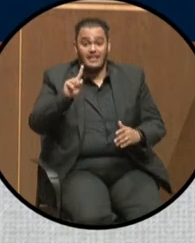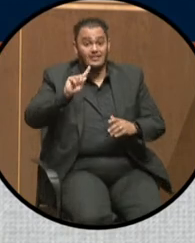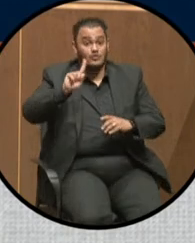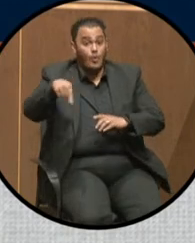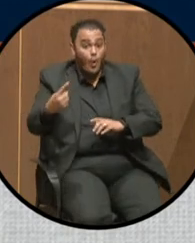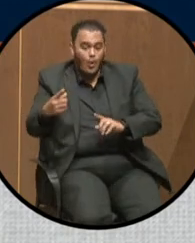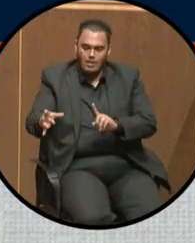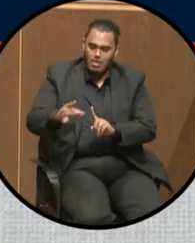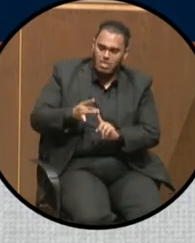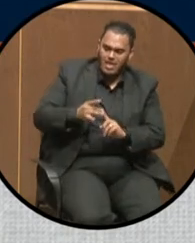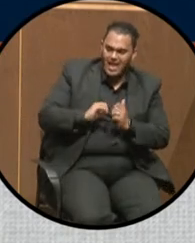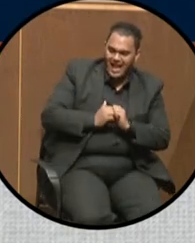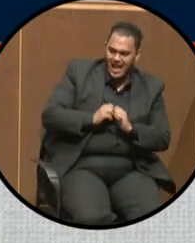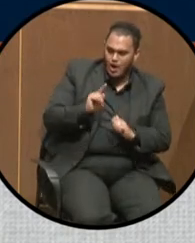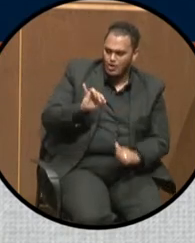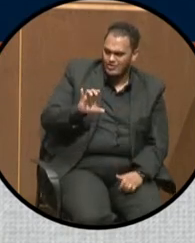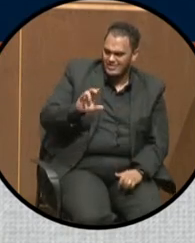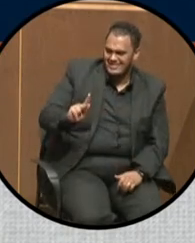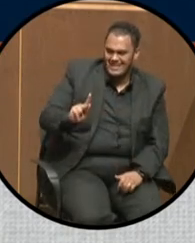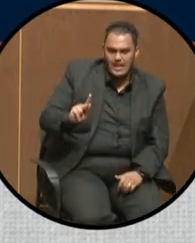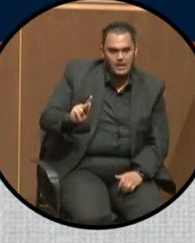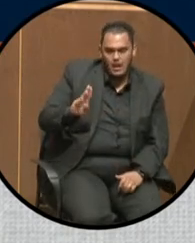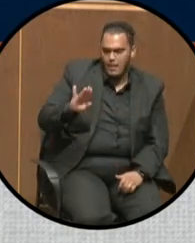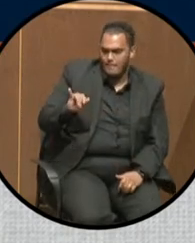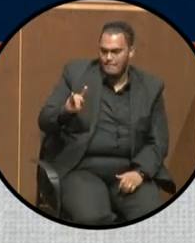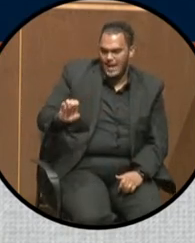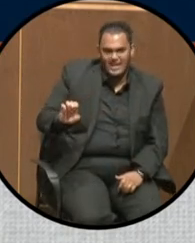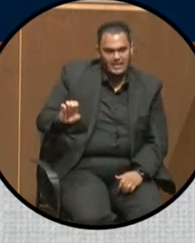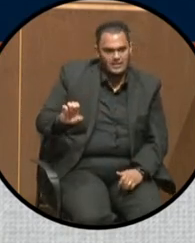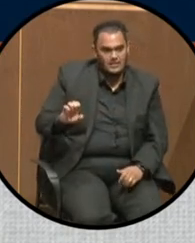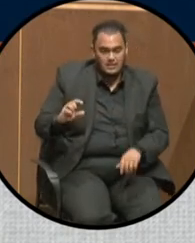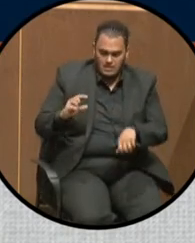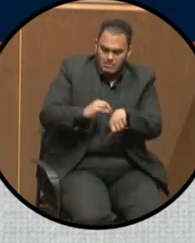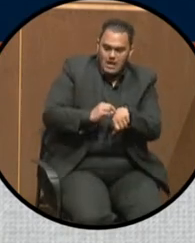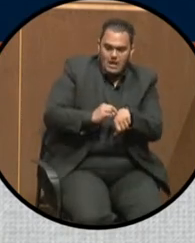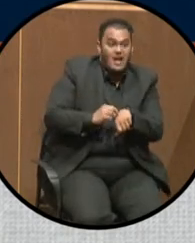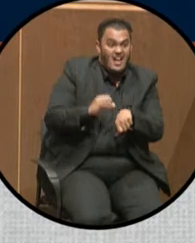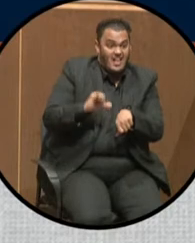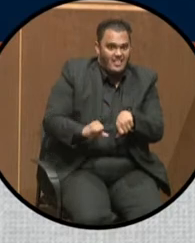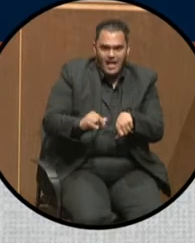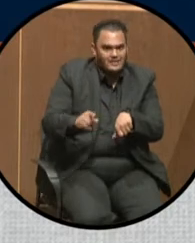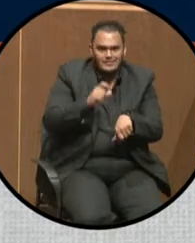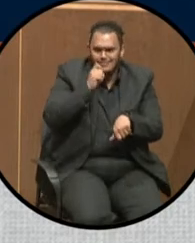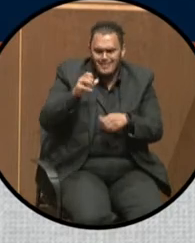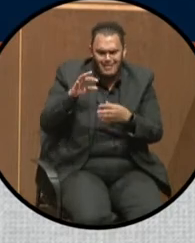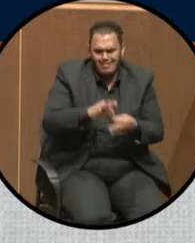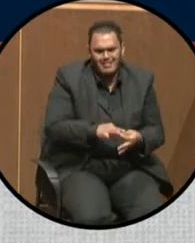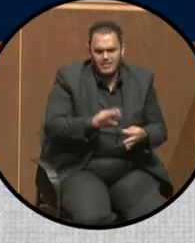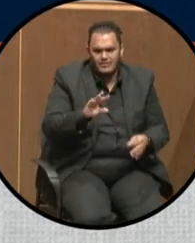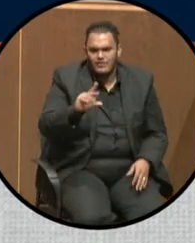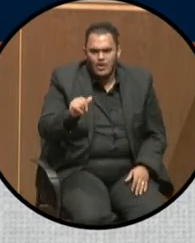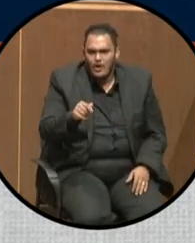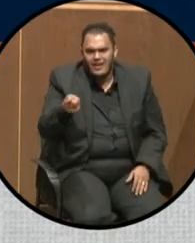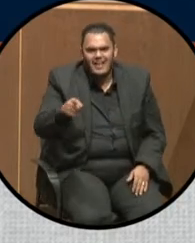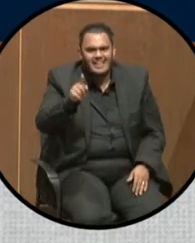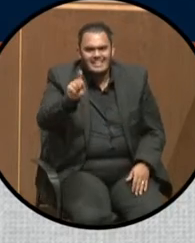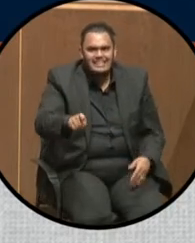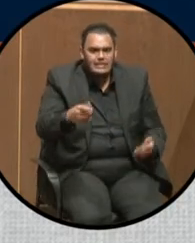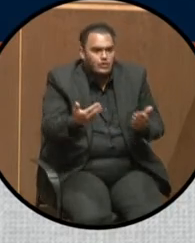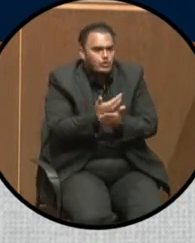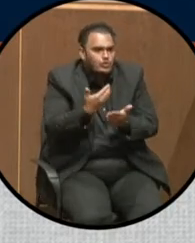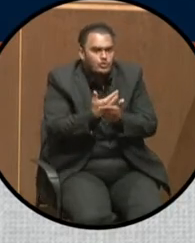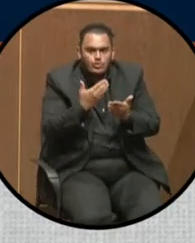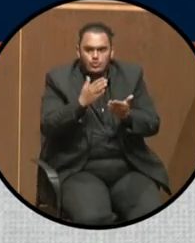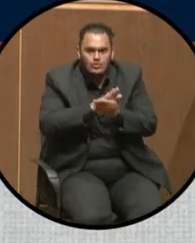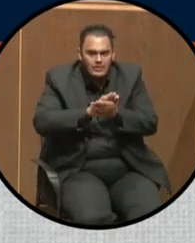bites and not even endemic to Florida. It's more logical to consider this group just needs a new, cleaner mask supplier than the fact